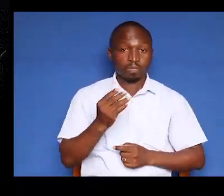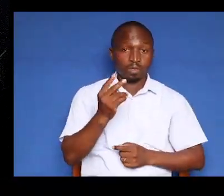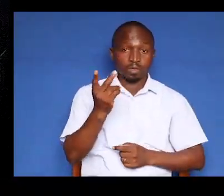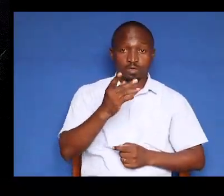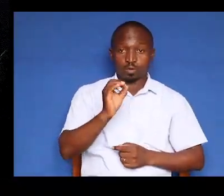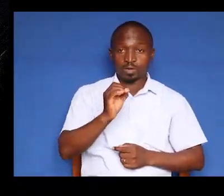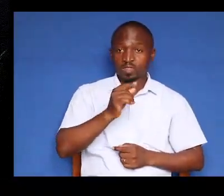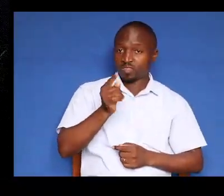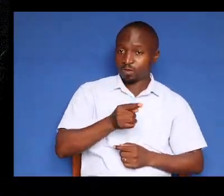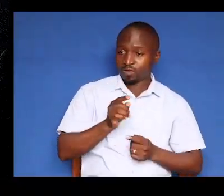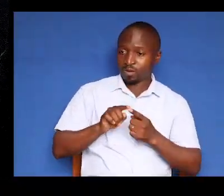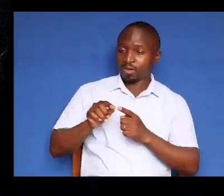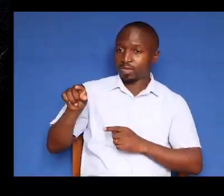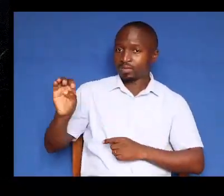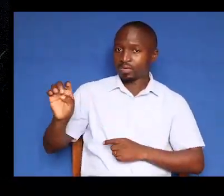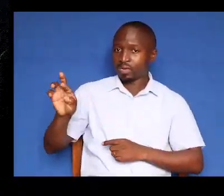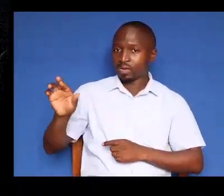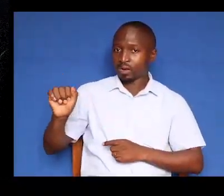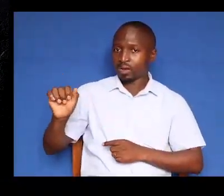20,000 for Gerard, 50